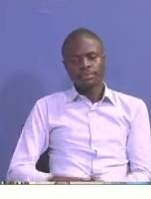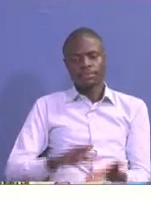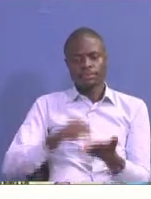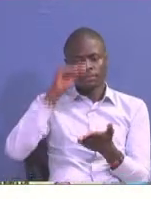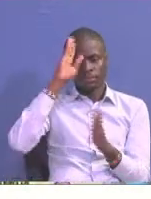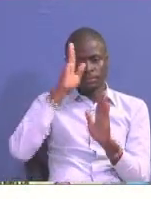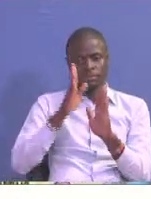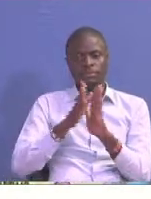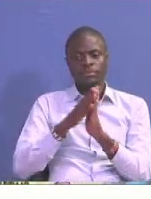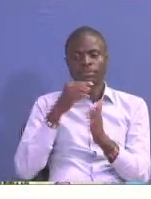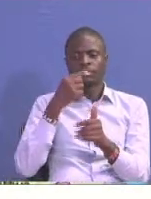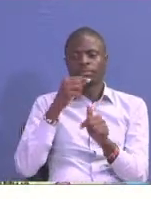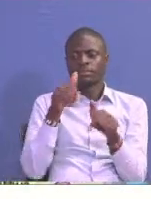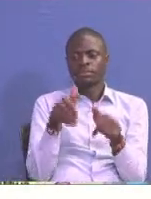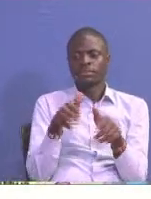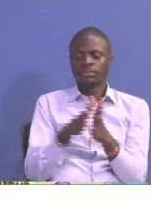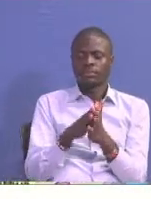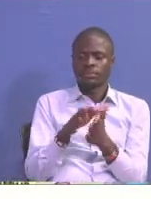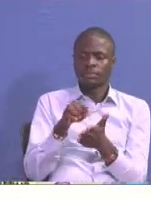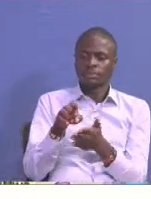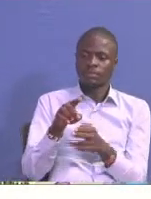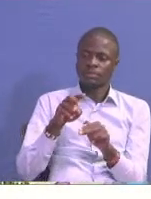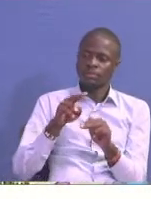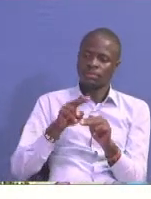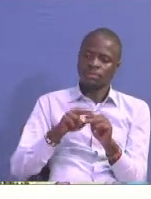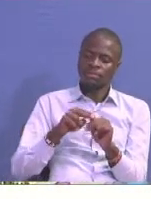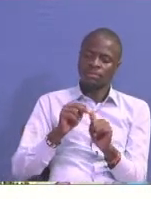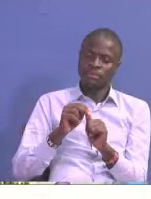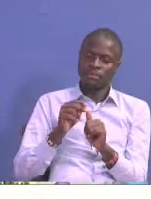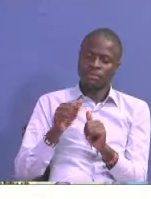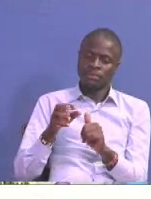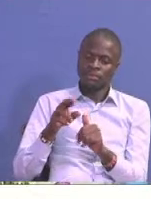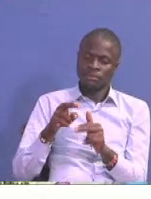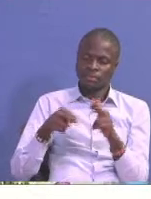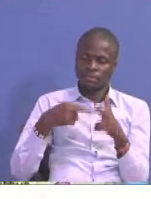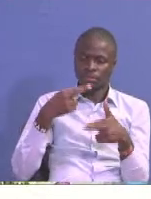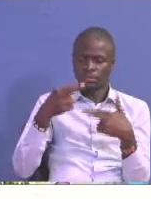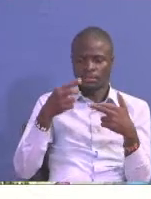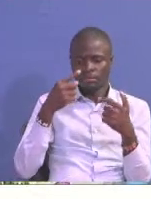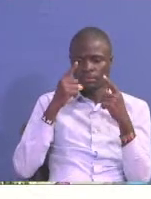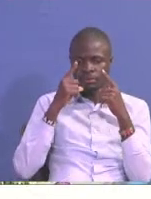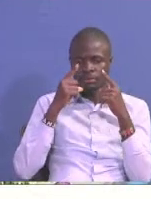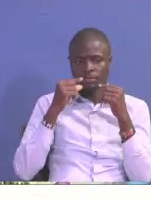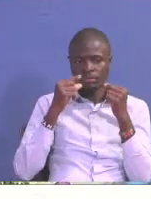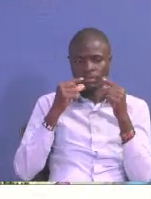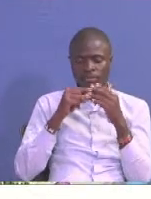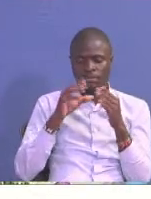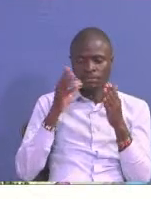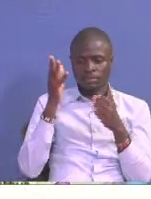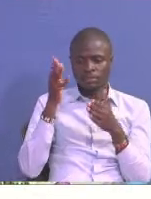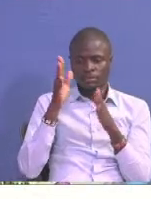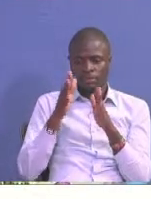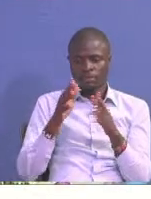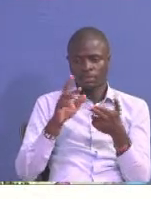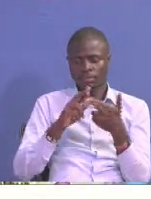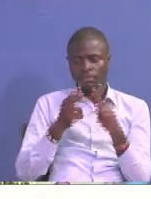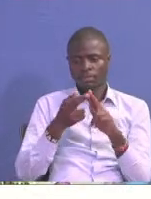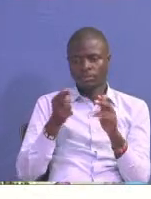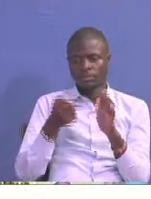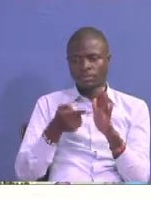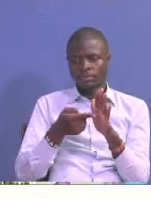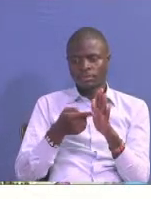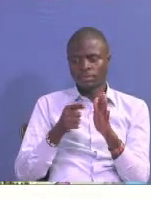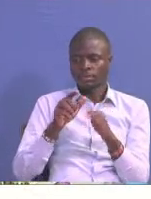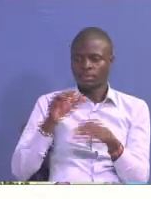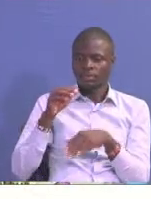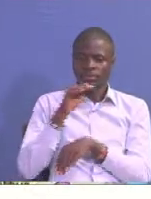Students who are here, you are still seated here, and probably you're revising for your cuts and lectures later this afternoon.